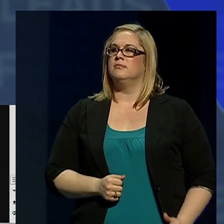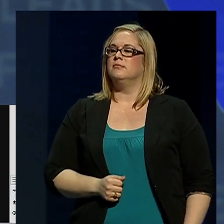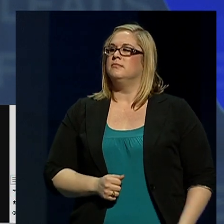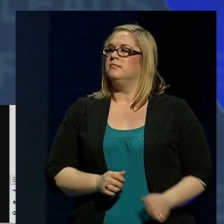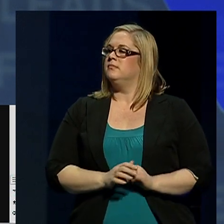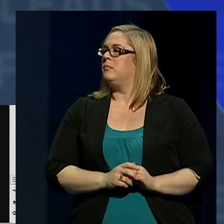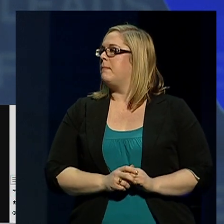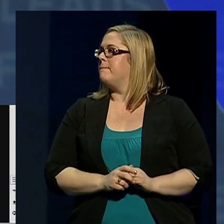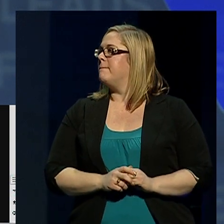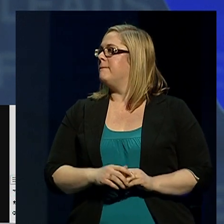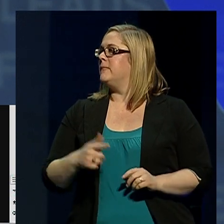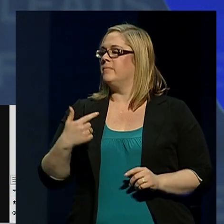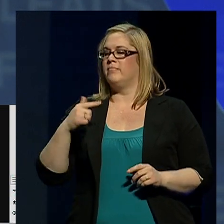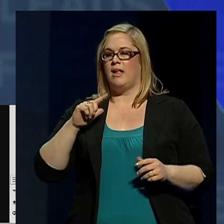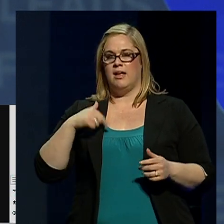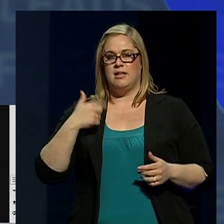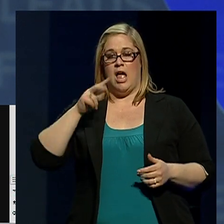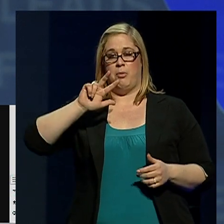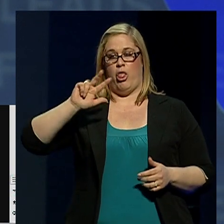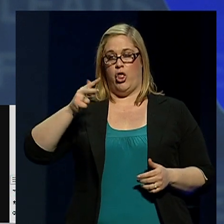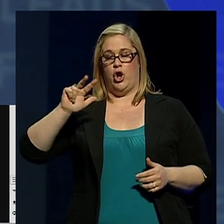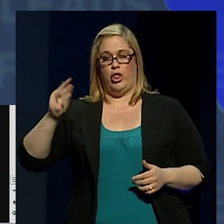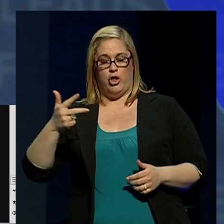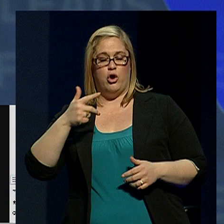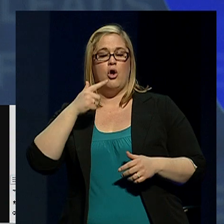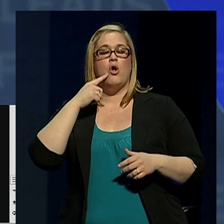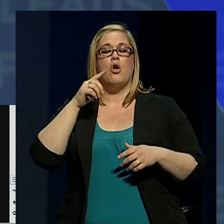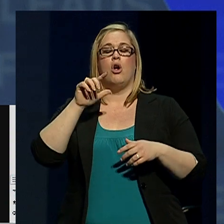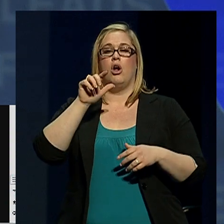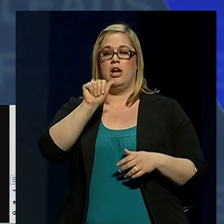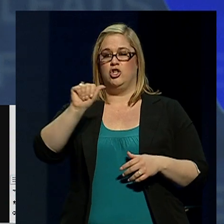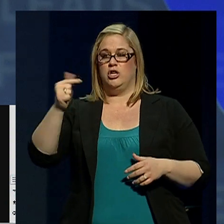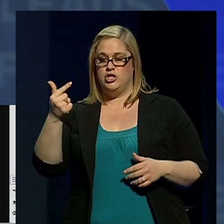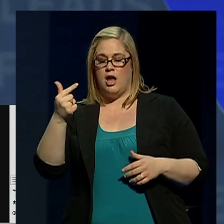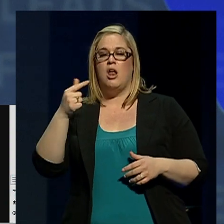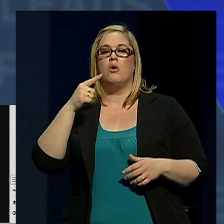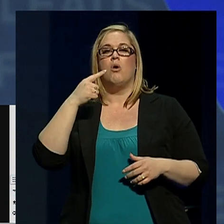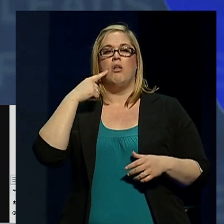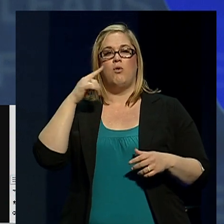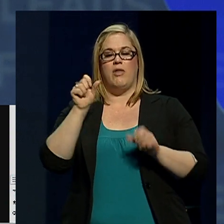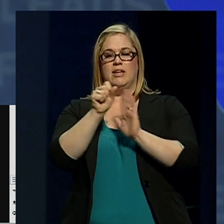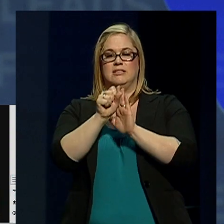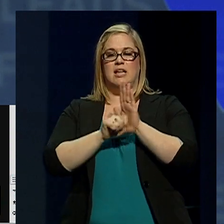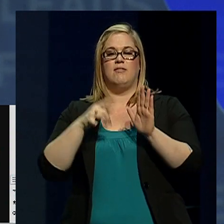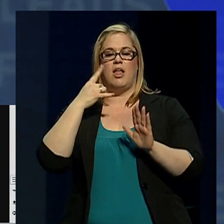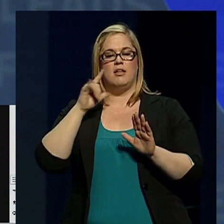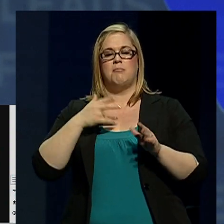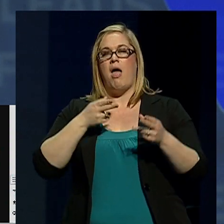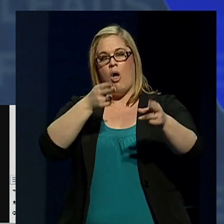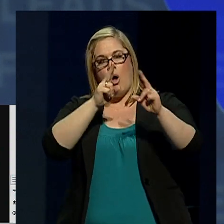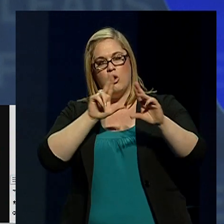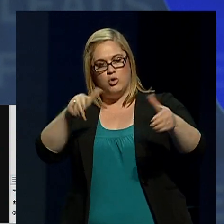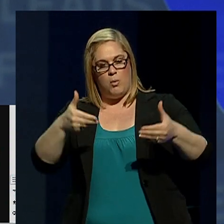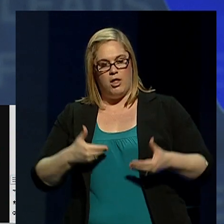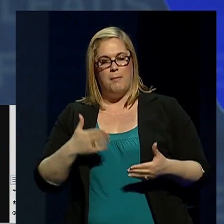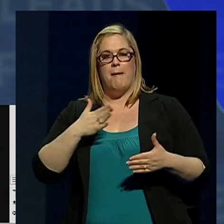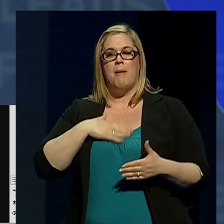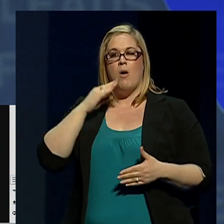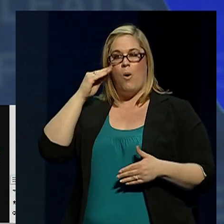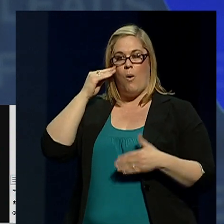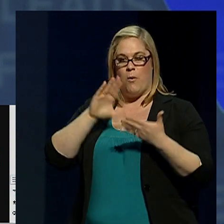As the 33rd Attorney General for the state of California, it is my honor to welcome you to Sacramento, my